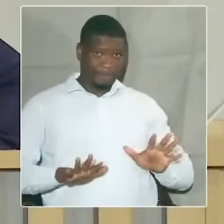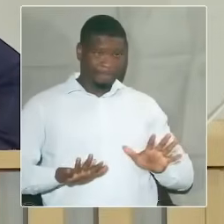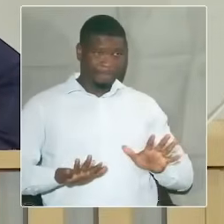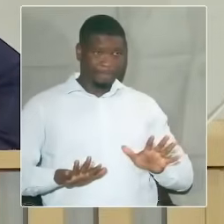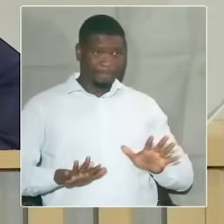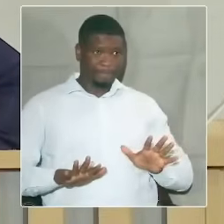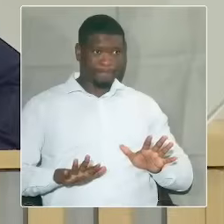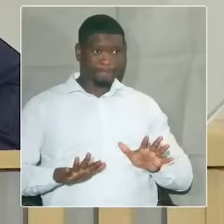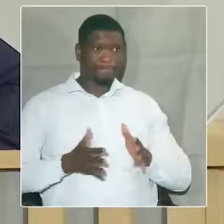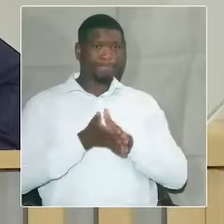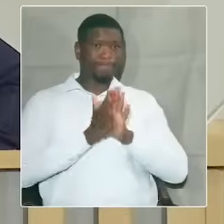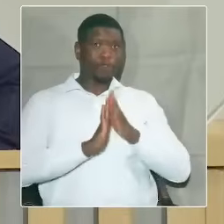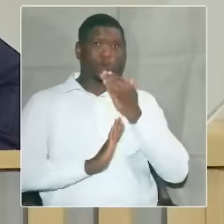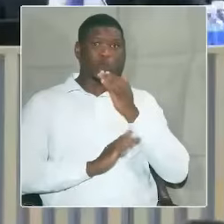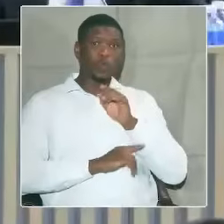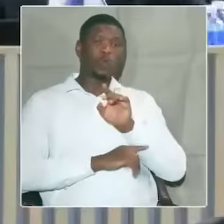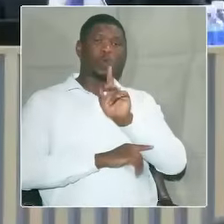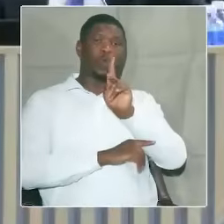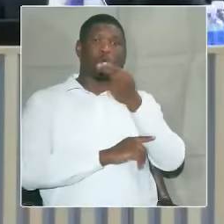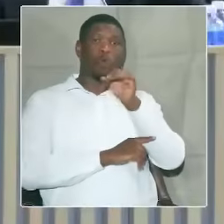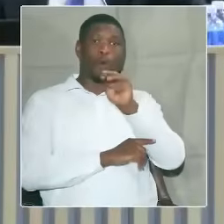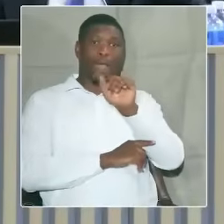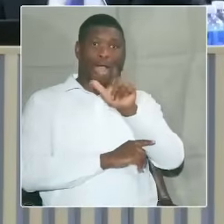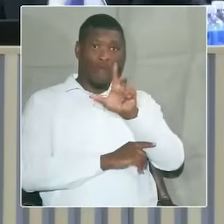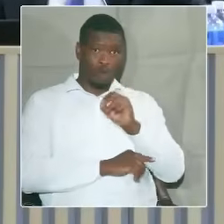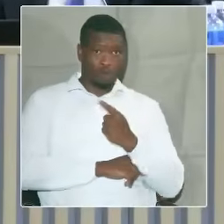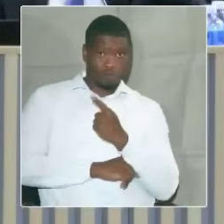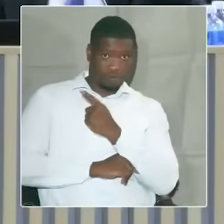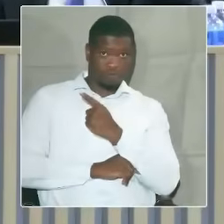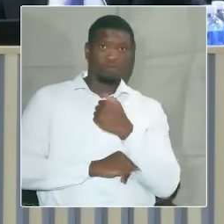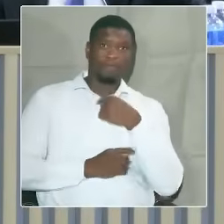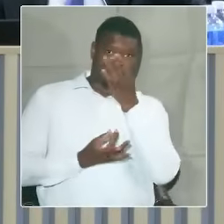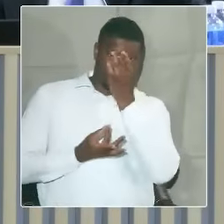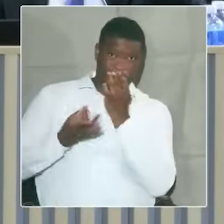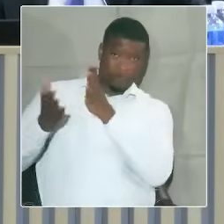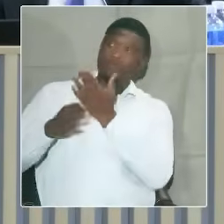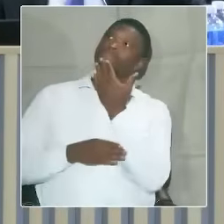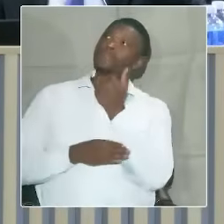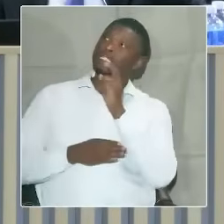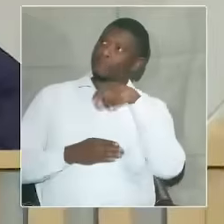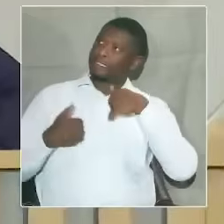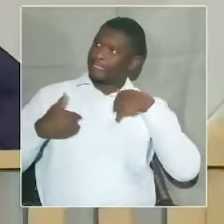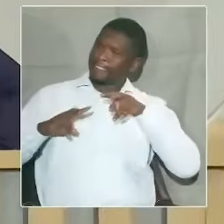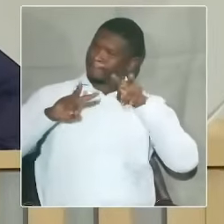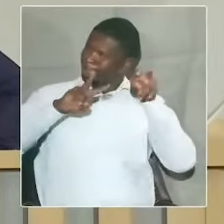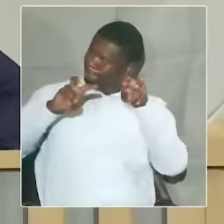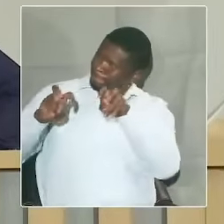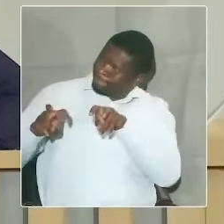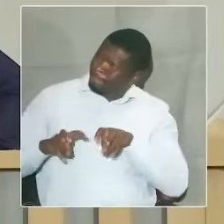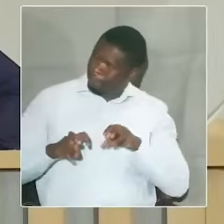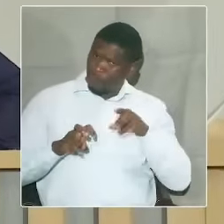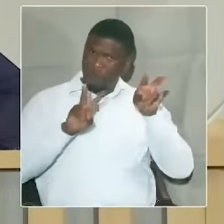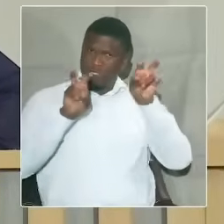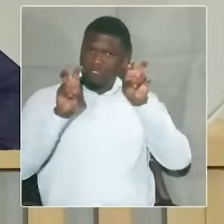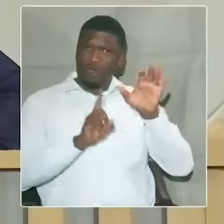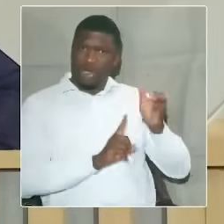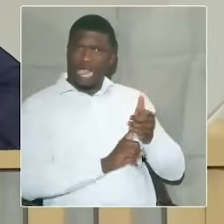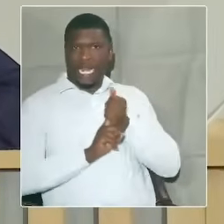crime, I requested Lieutenant General Dumisani Khumalo to conduct the